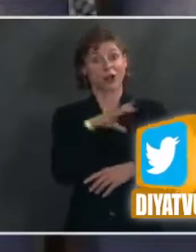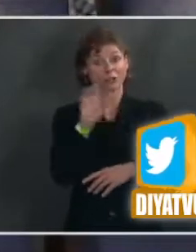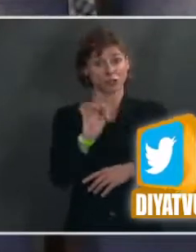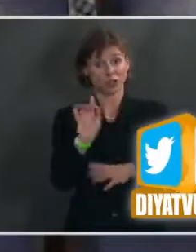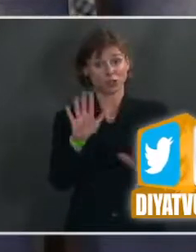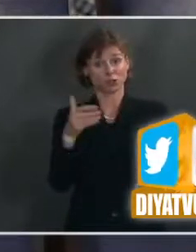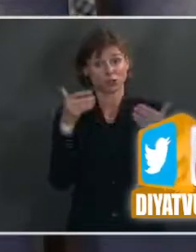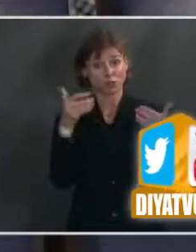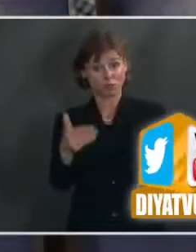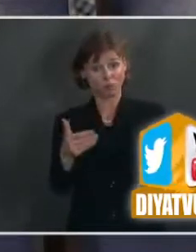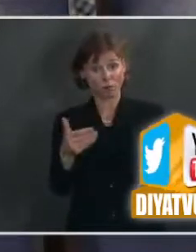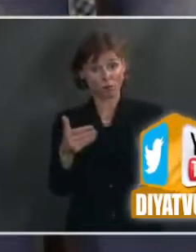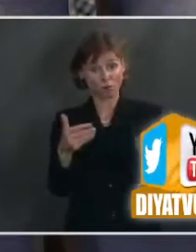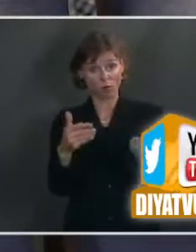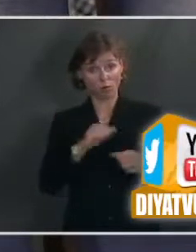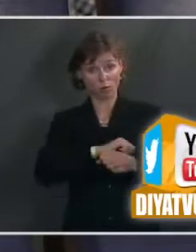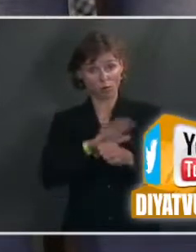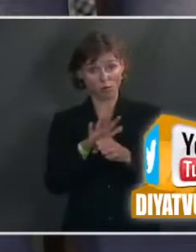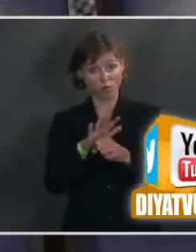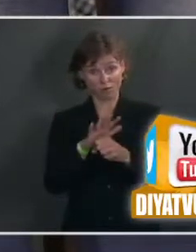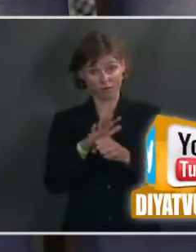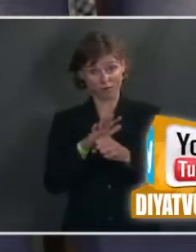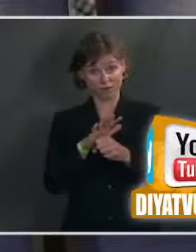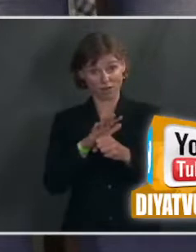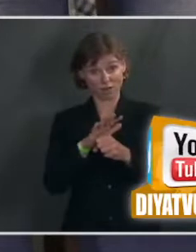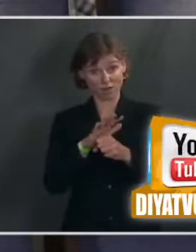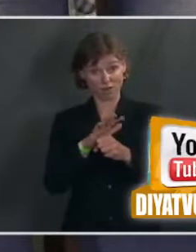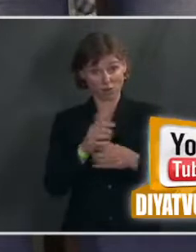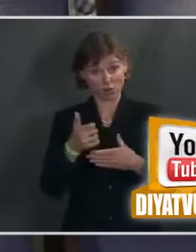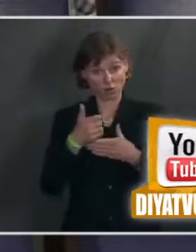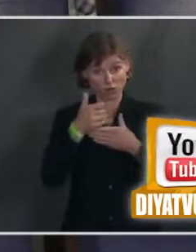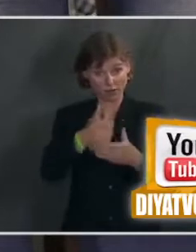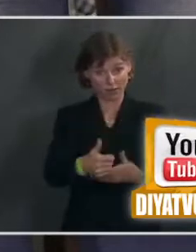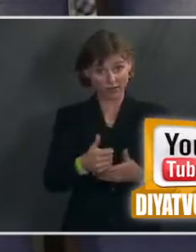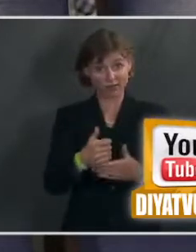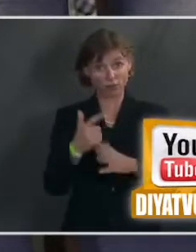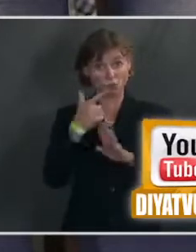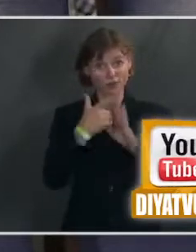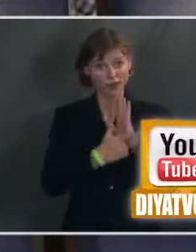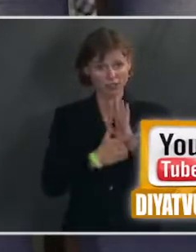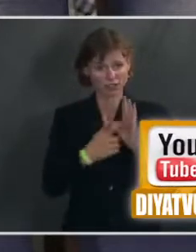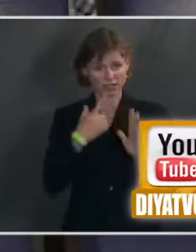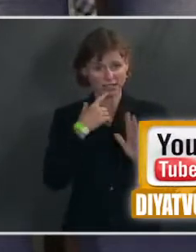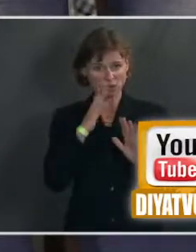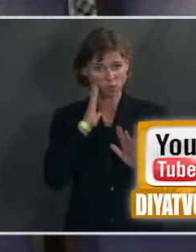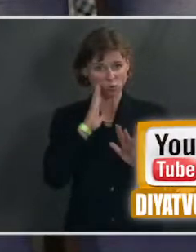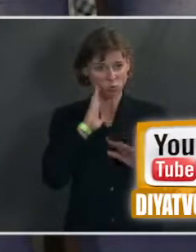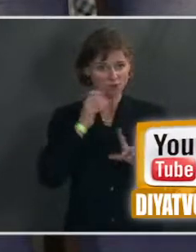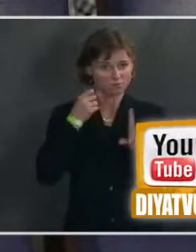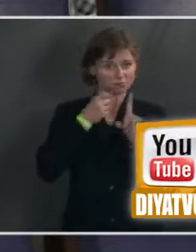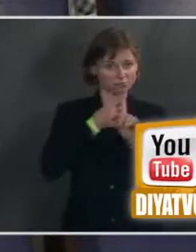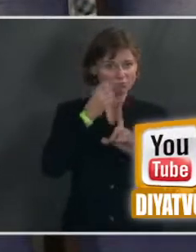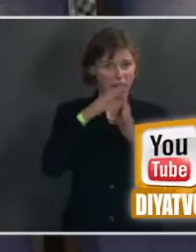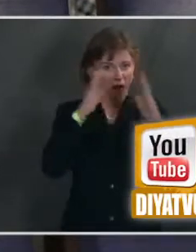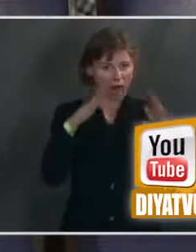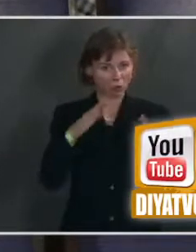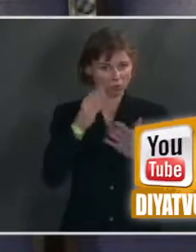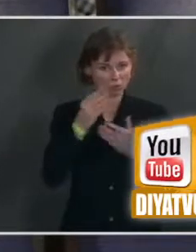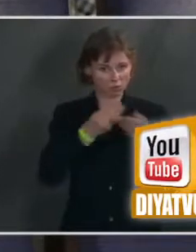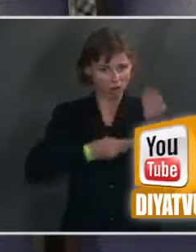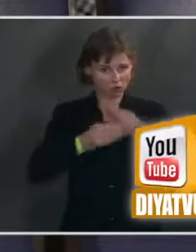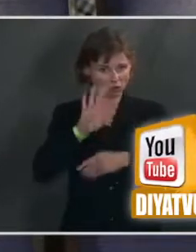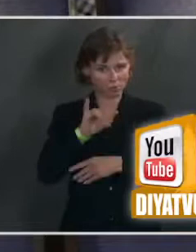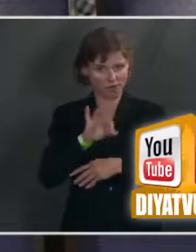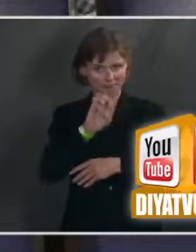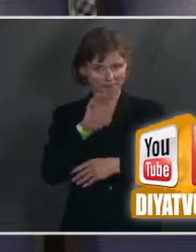with COVID relief, with legislation set to hit the House Budget Committee by February 16th. What kind of timeline does that